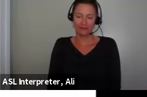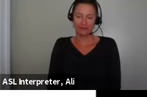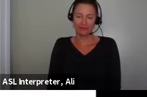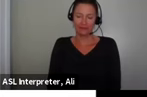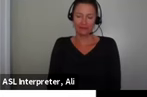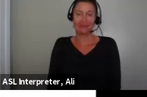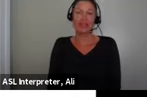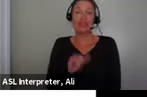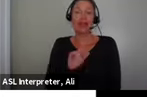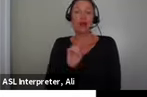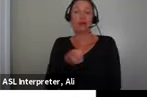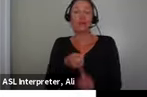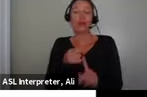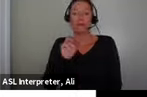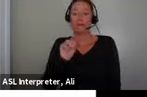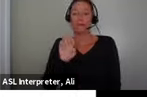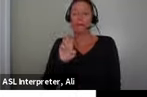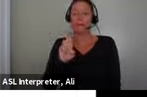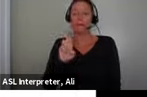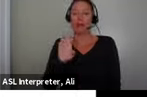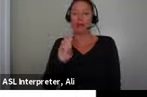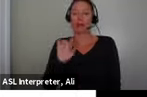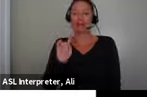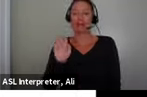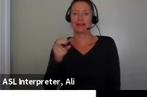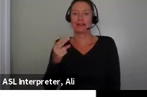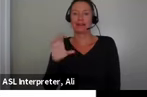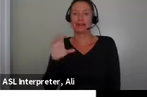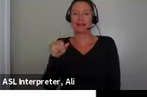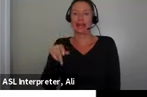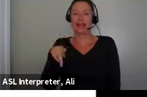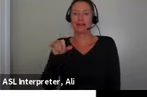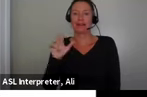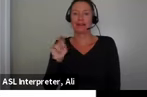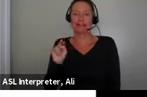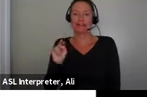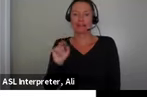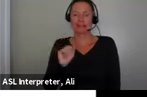We have a question from Meredith Kaplan. Meredith asks,